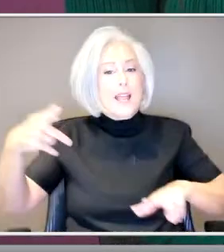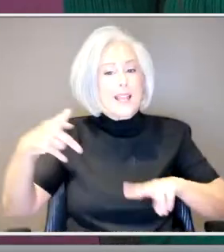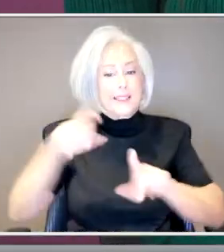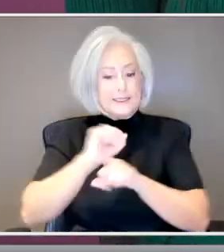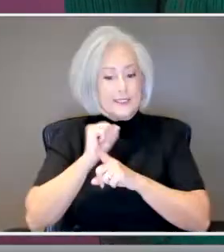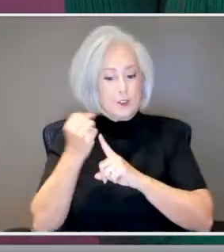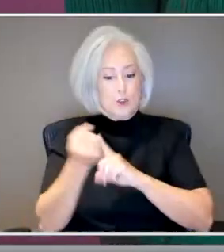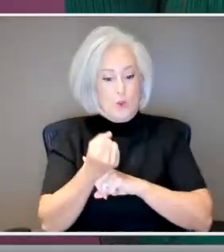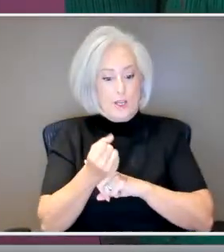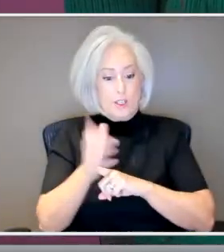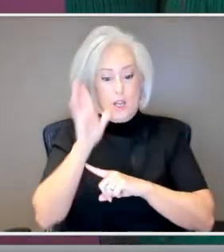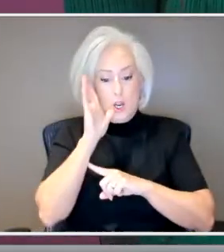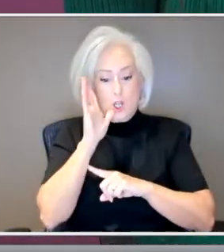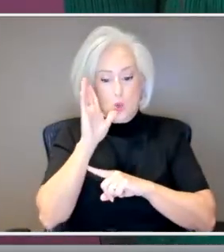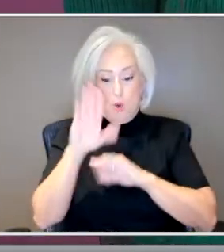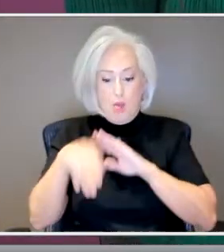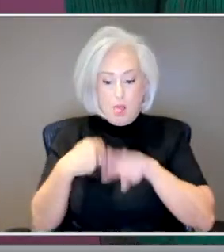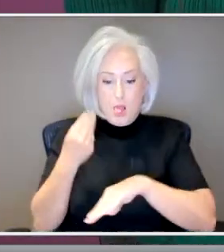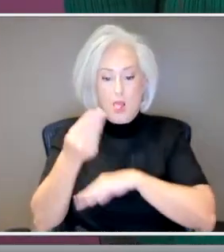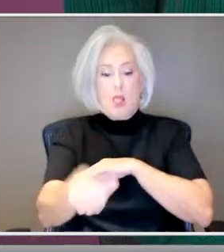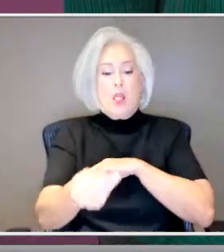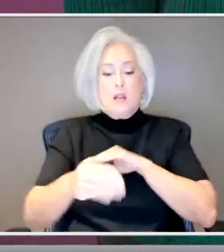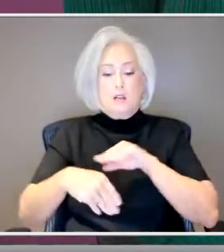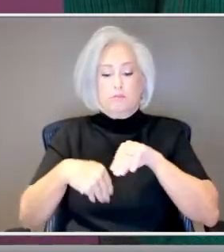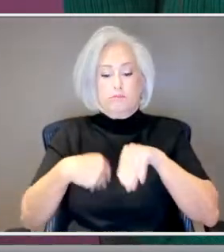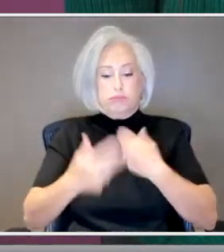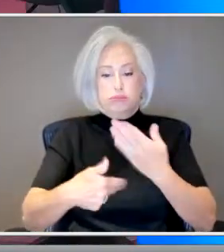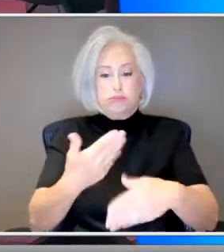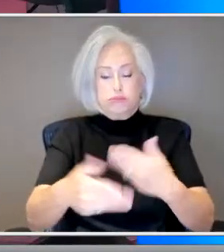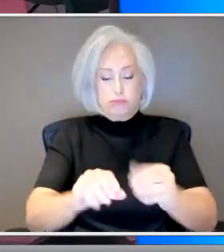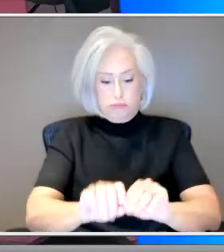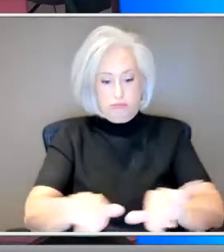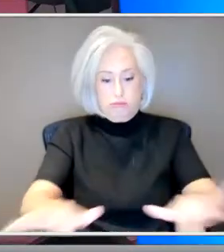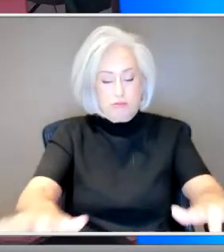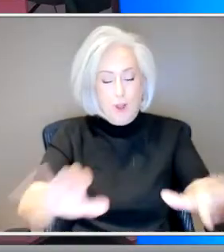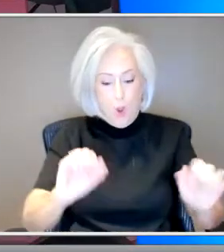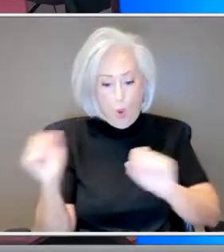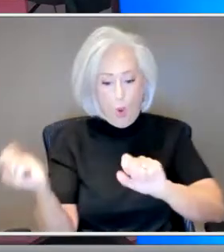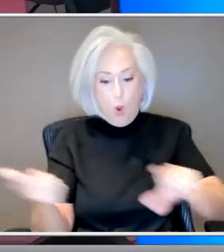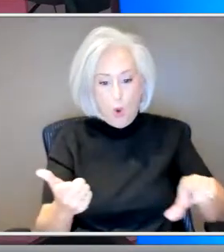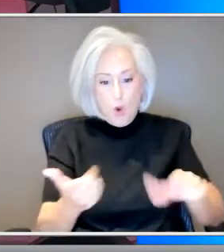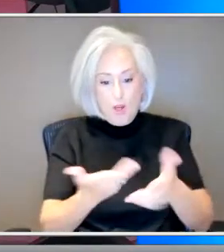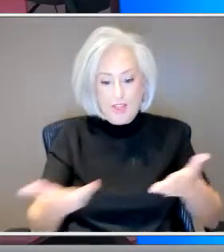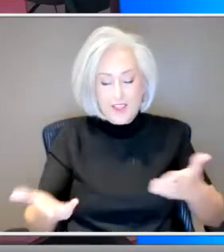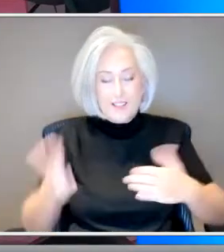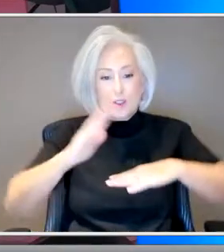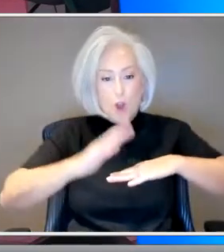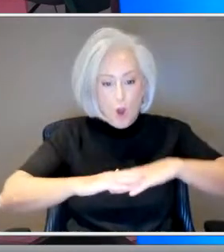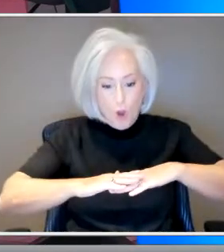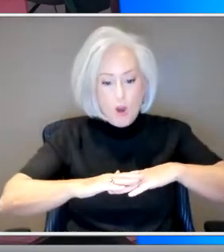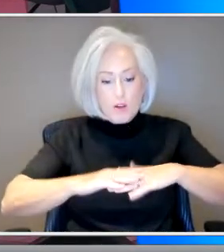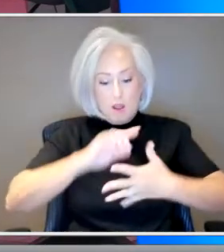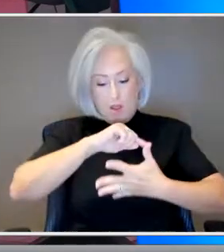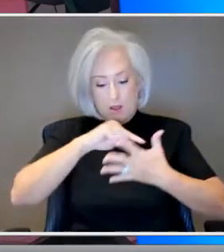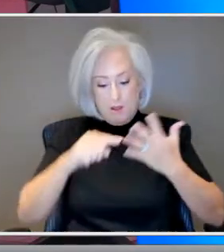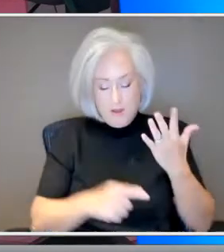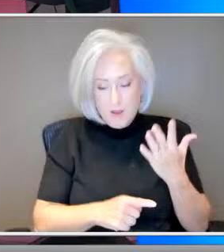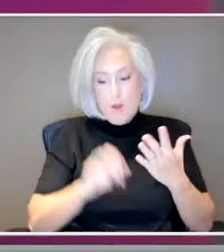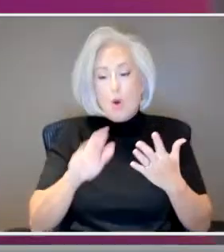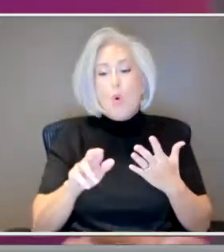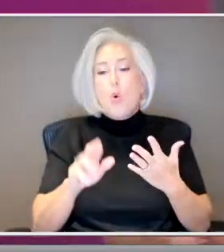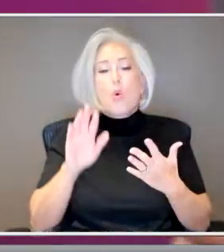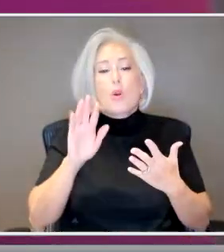the piece in genetic counseling that we try to help families and individuals understand, is that